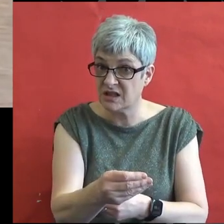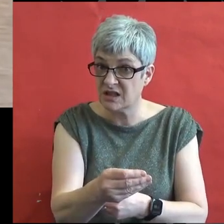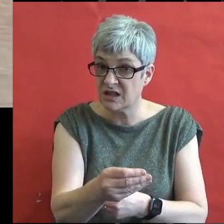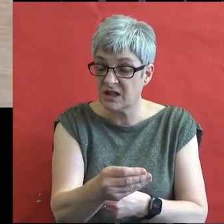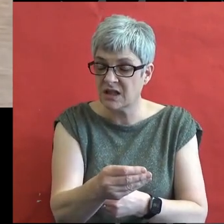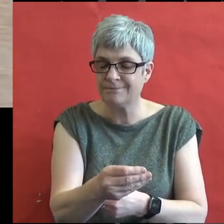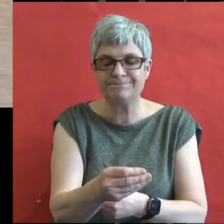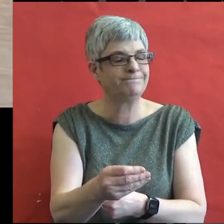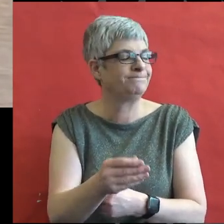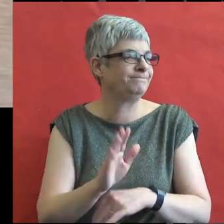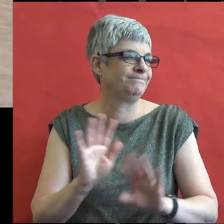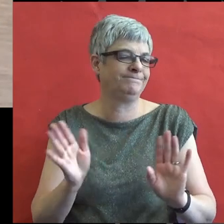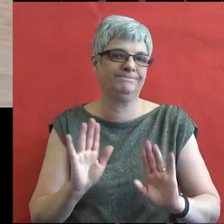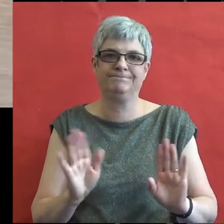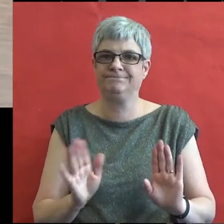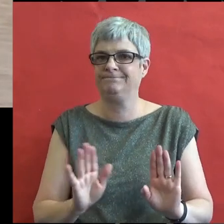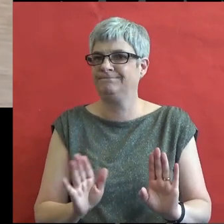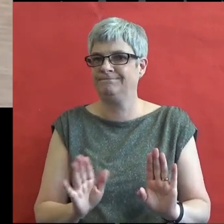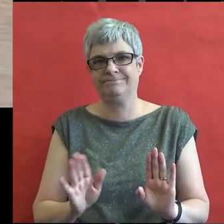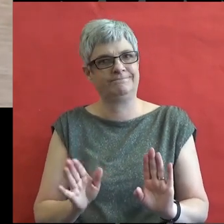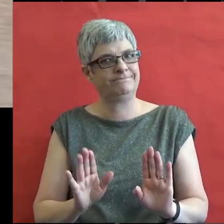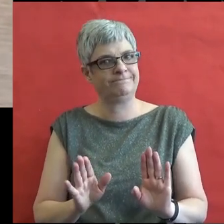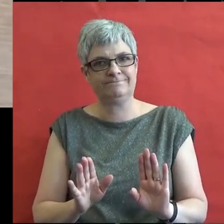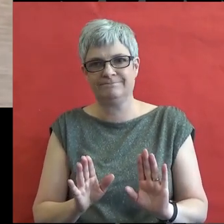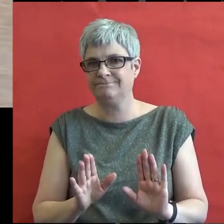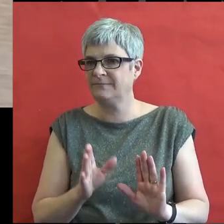course, the answer is a resounding no.